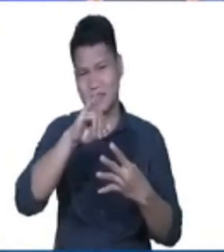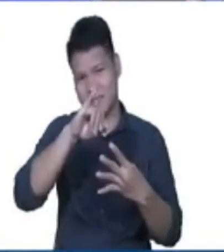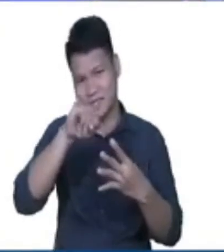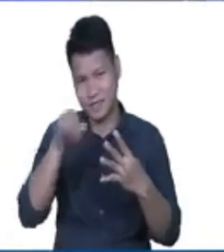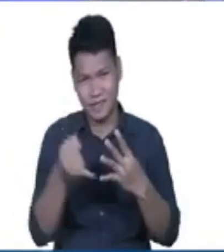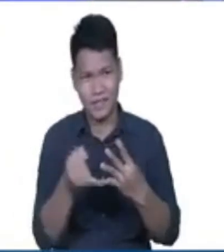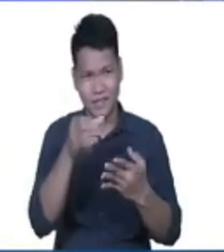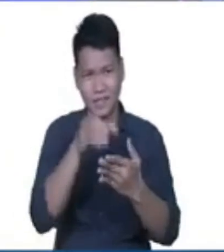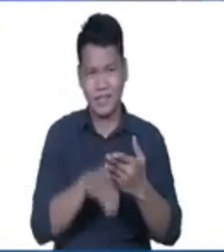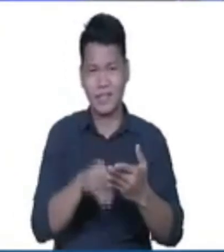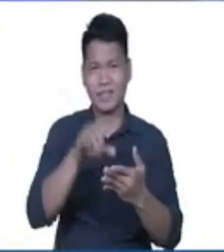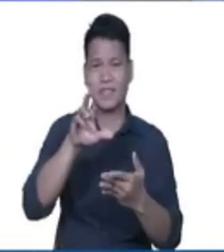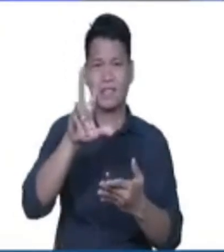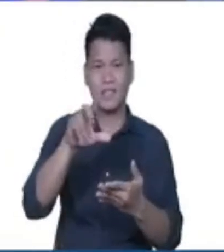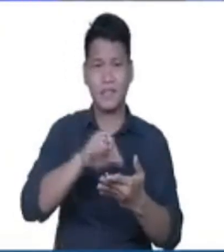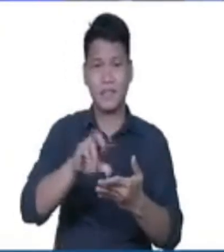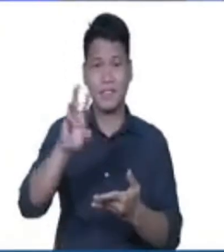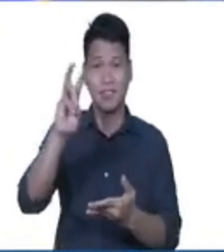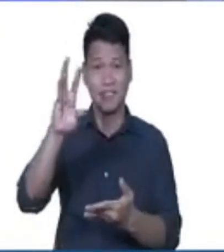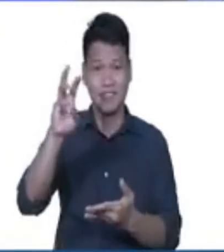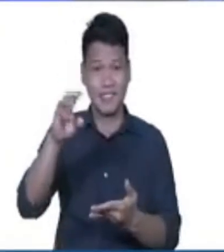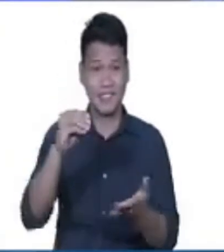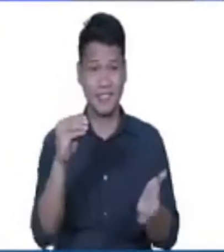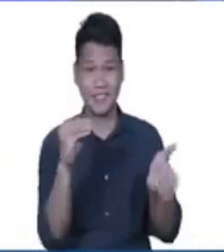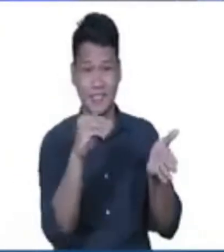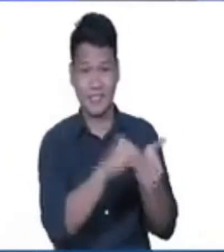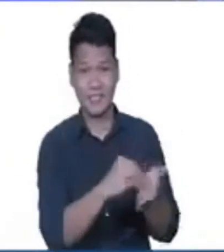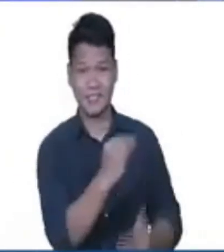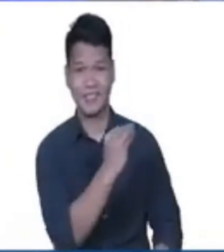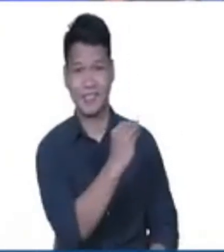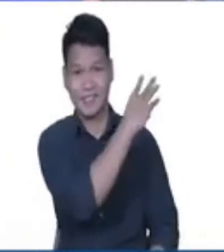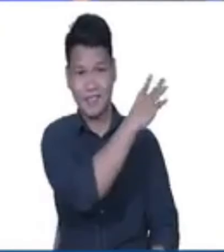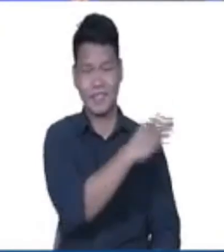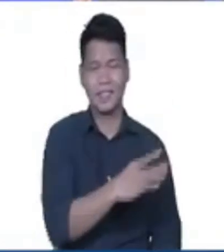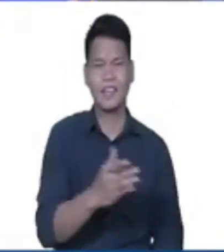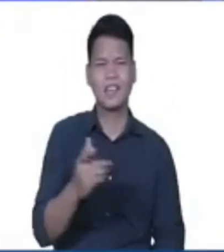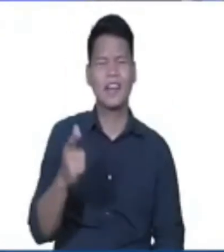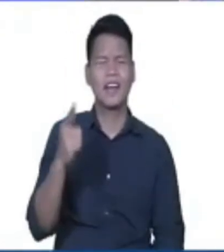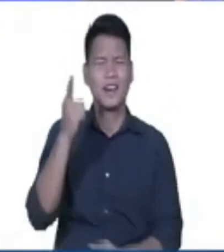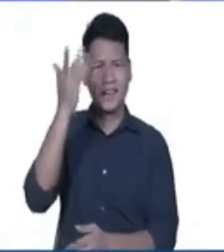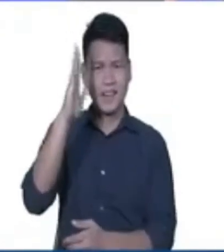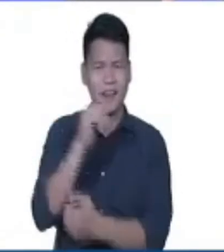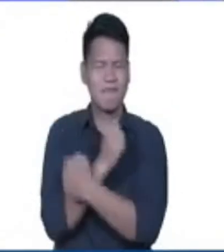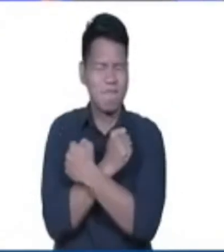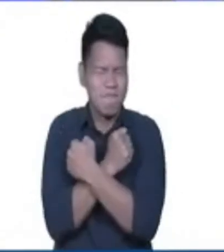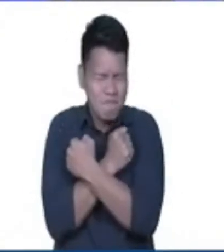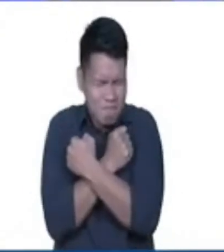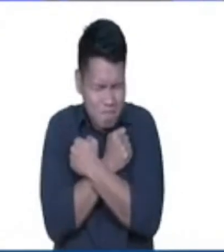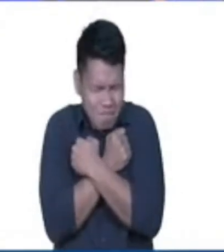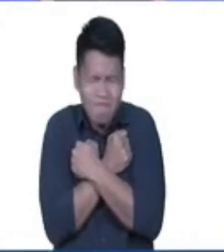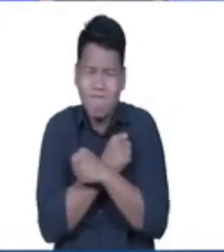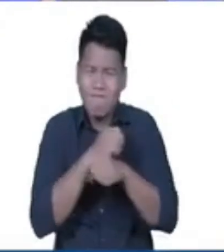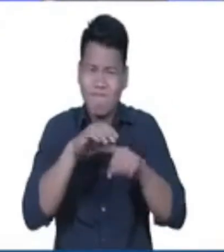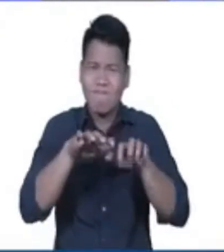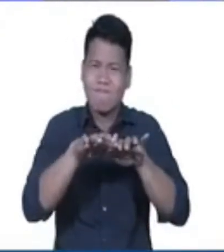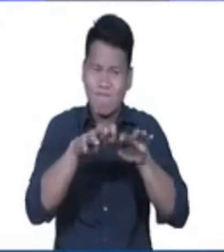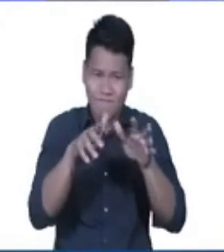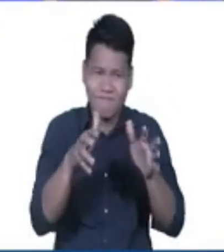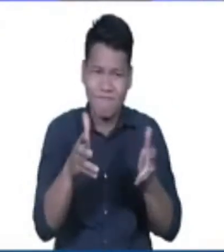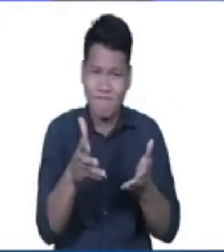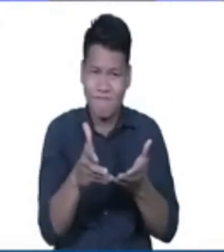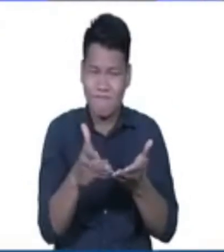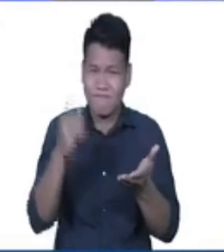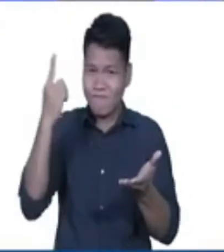na ganito po ang sinasabi For God God loved the world that He gave His only begotten